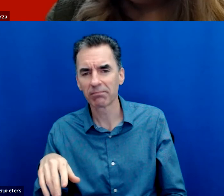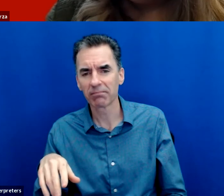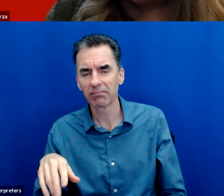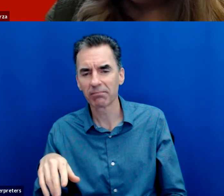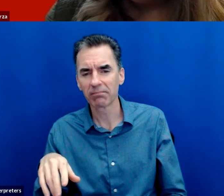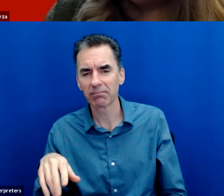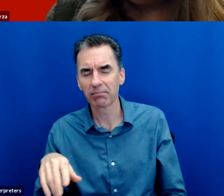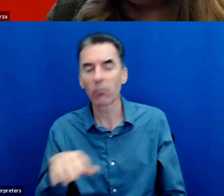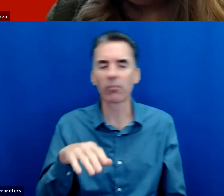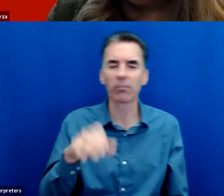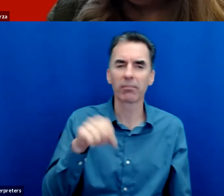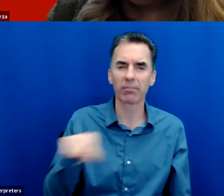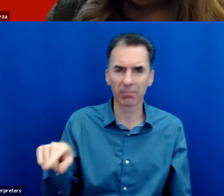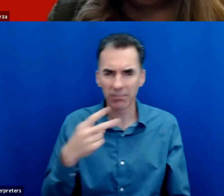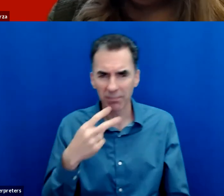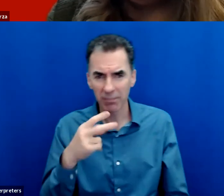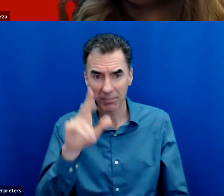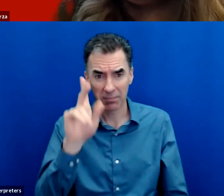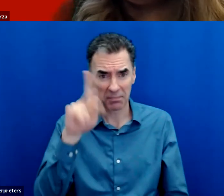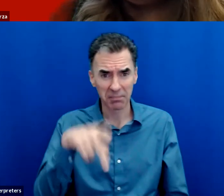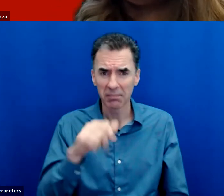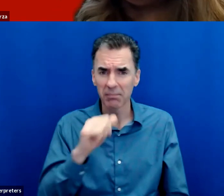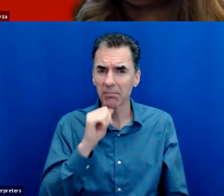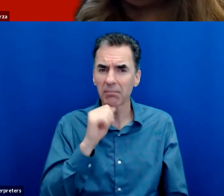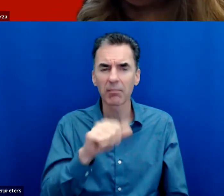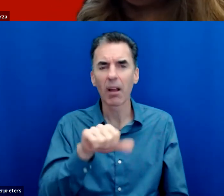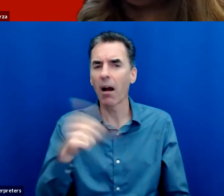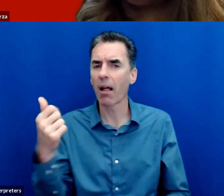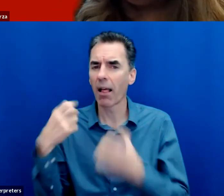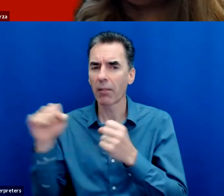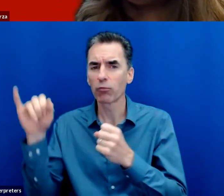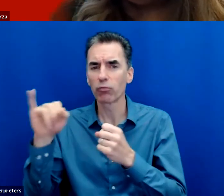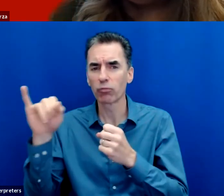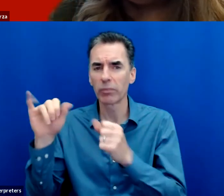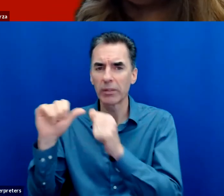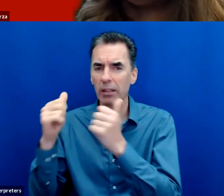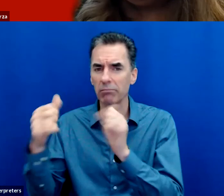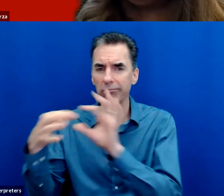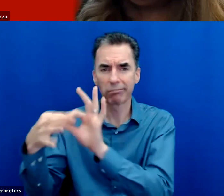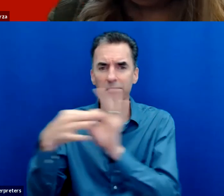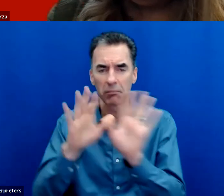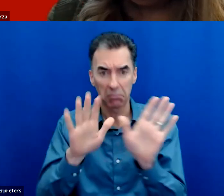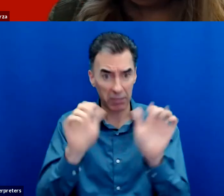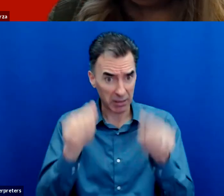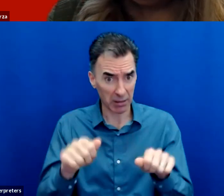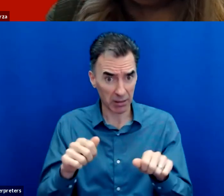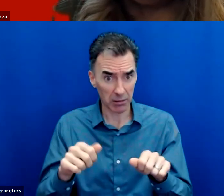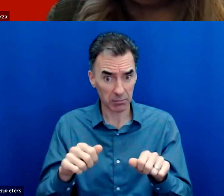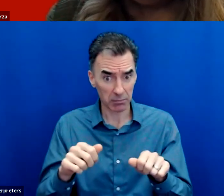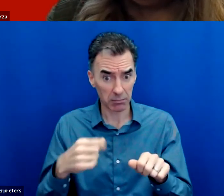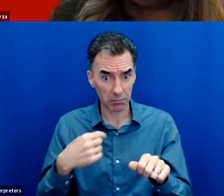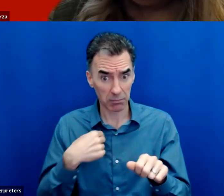His question is, I realize that Kaiser does not coordinate with other health plans. However, can you bill our health plan for